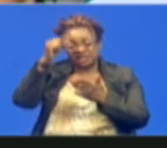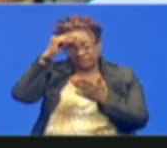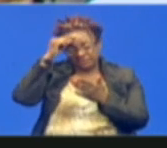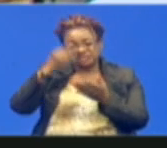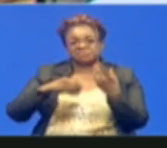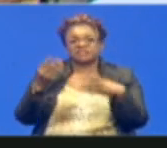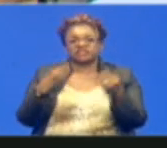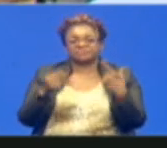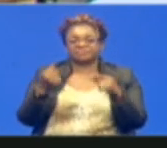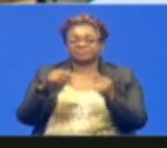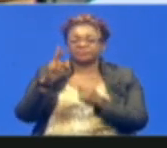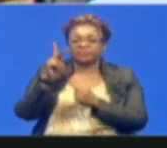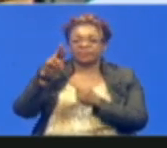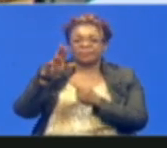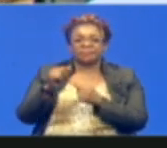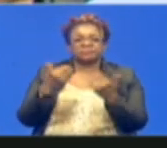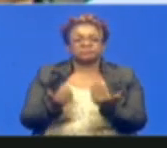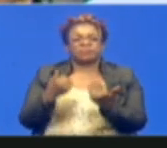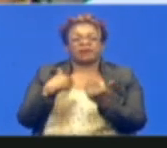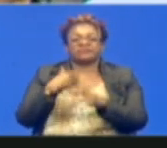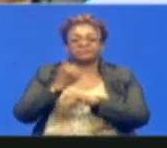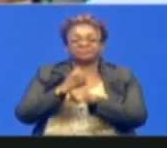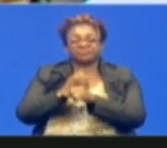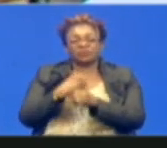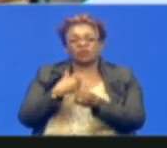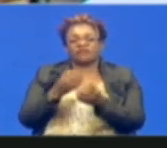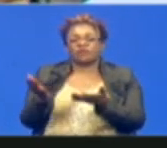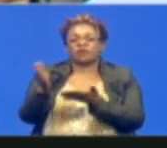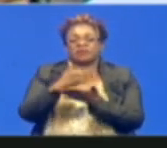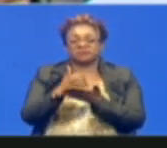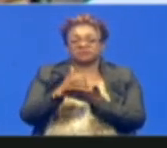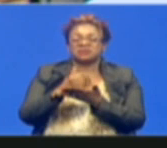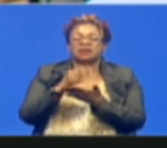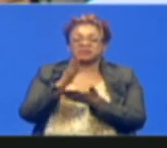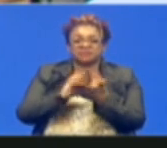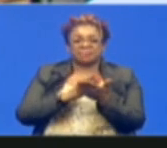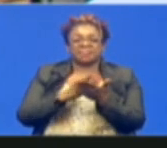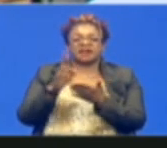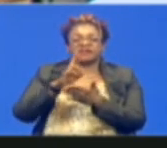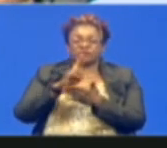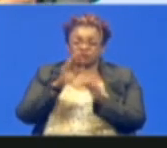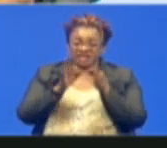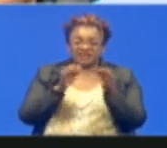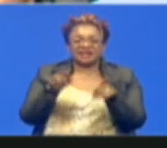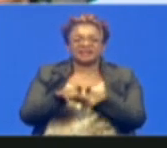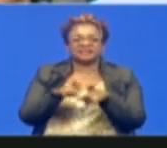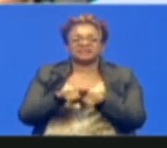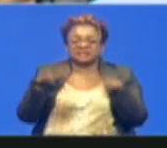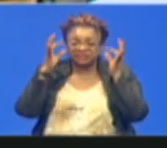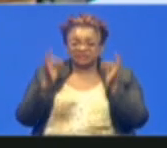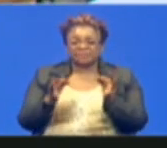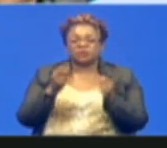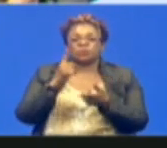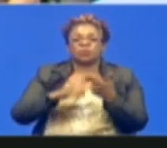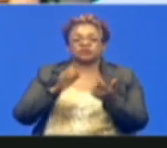The Kenya Revenue Authority has the arduous task of collecting sufficient revenue, even as the government walks the fine line in determining what to allocate